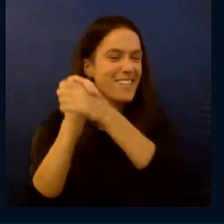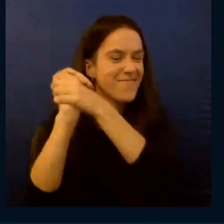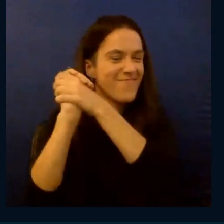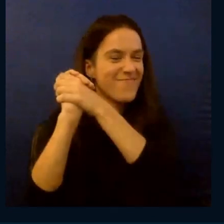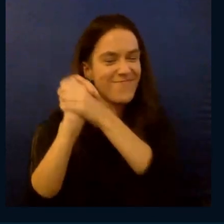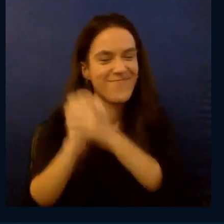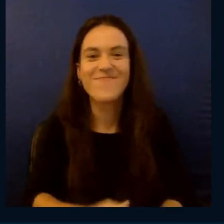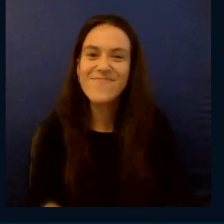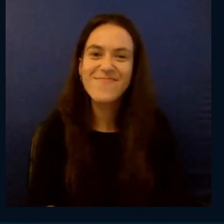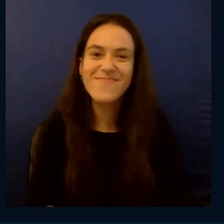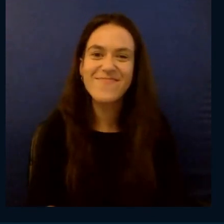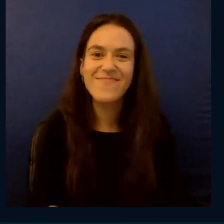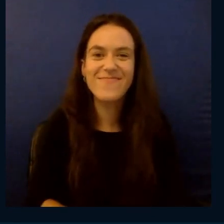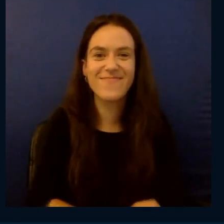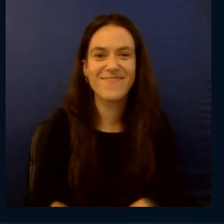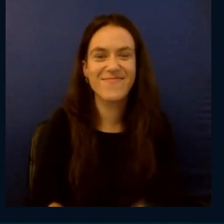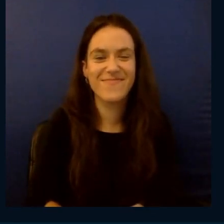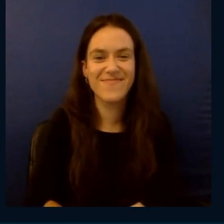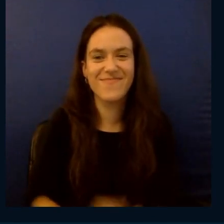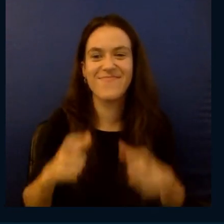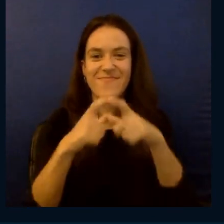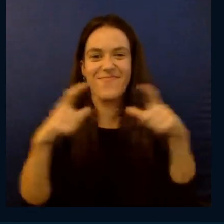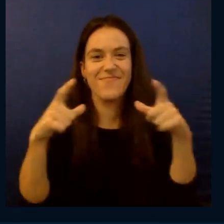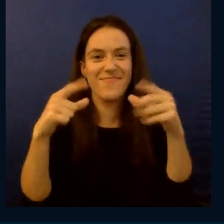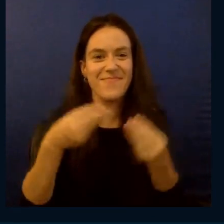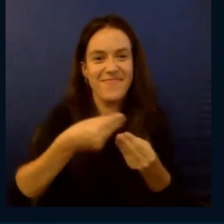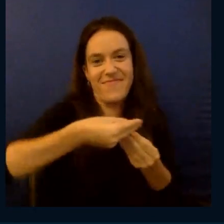Congratulations with your vouchers.